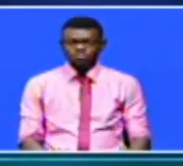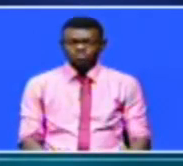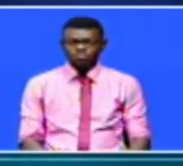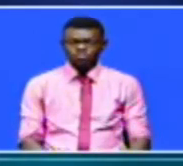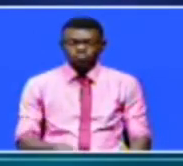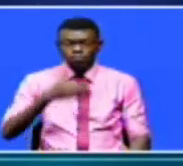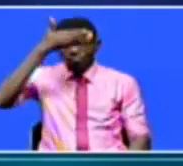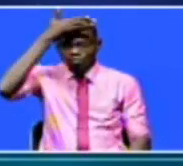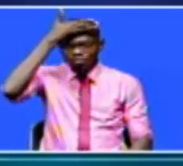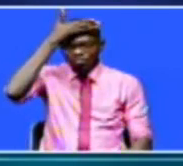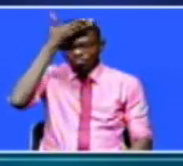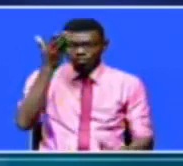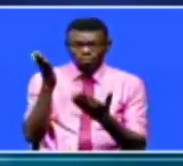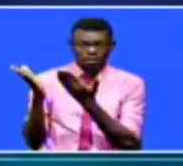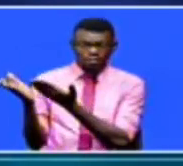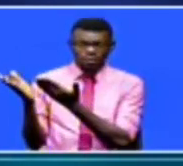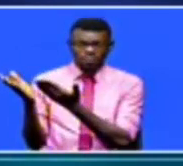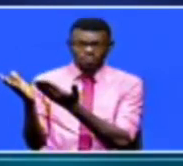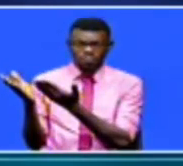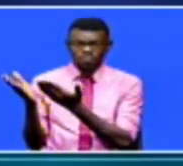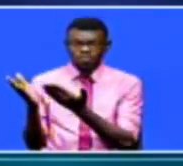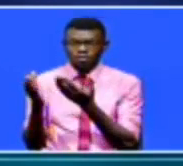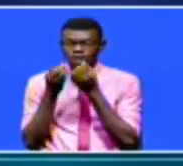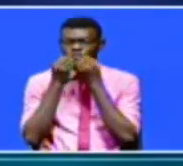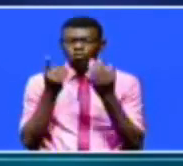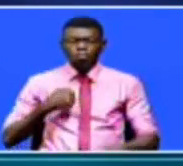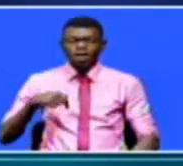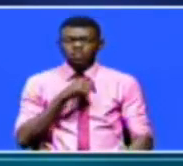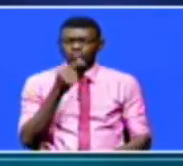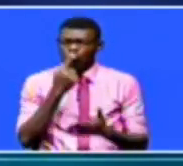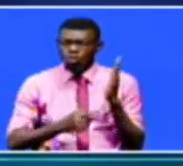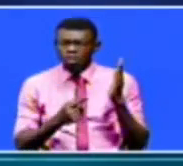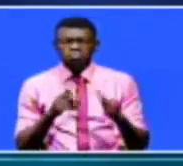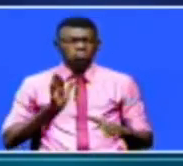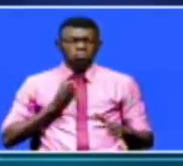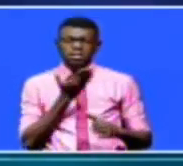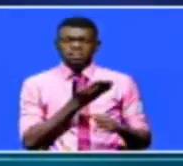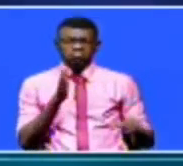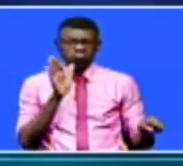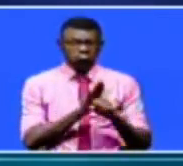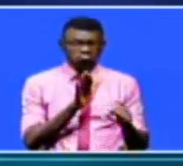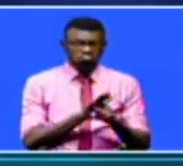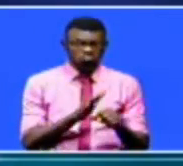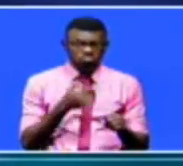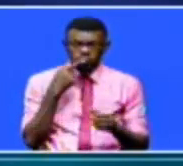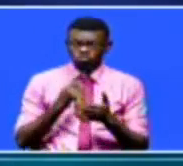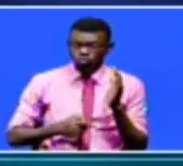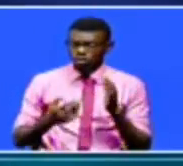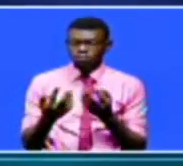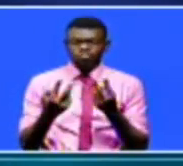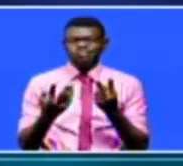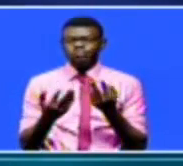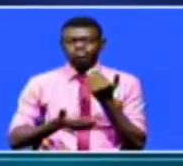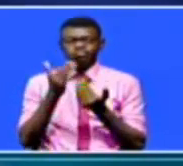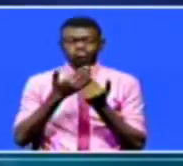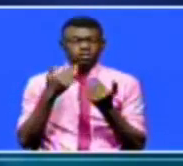the nurse who was there just told us we were quite a number of mothers, and then she said hatuonani leo, and